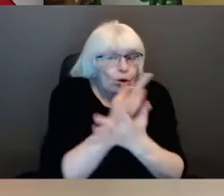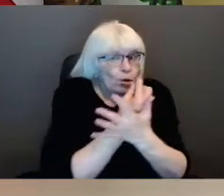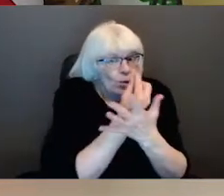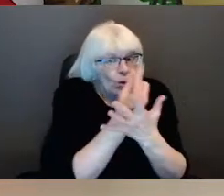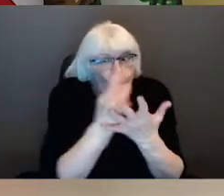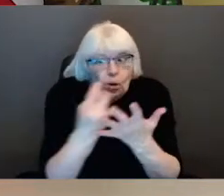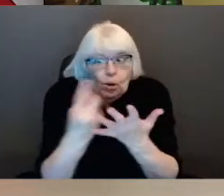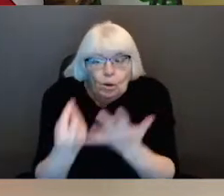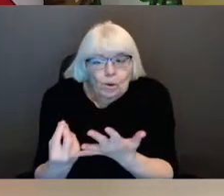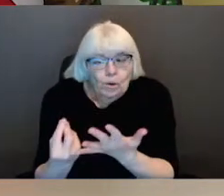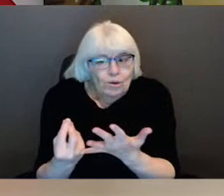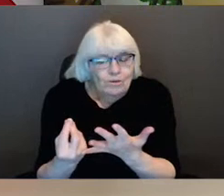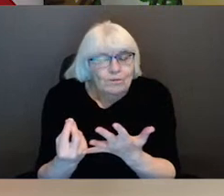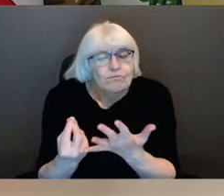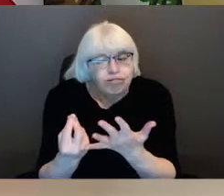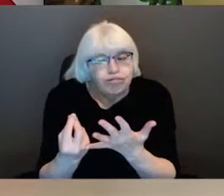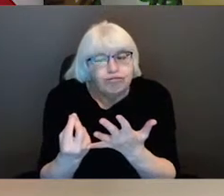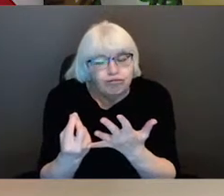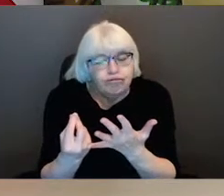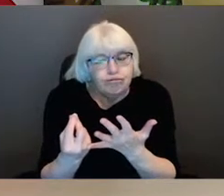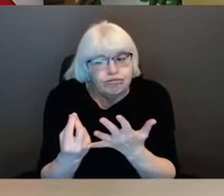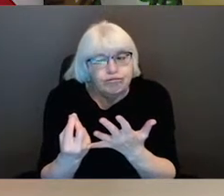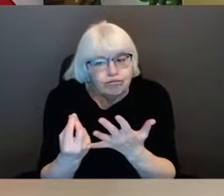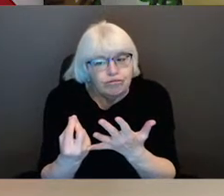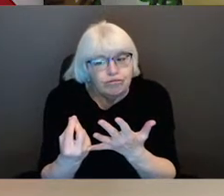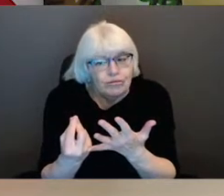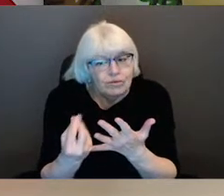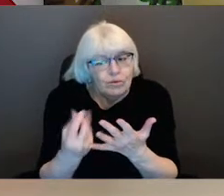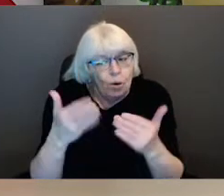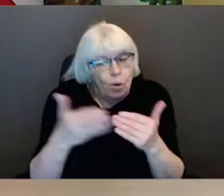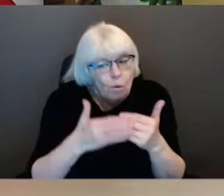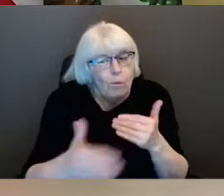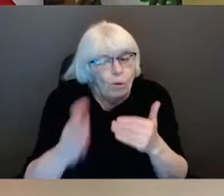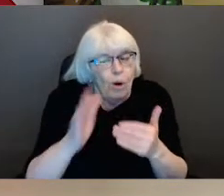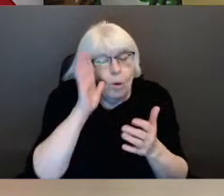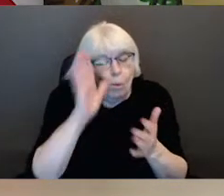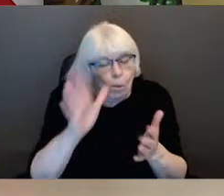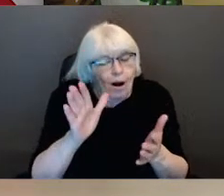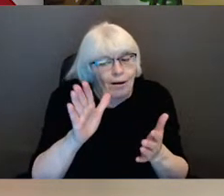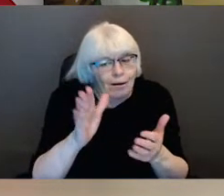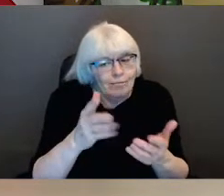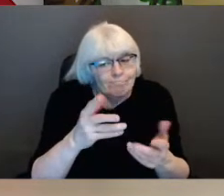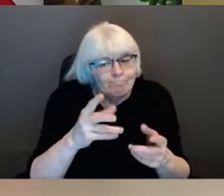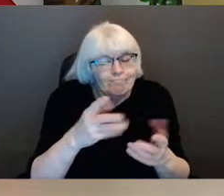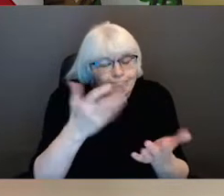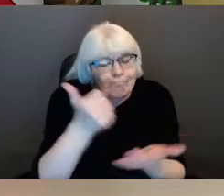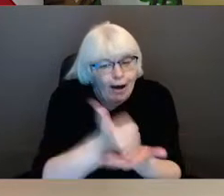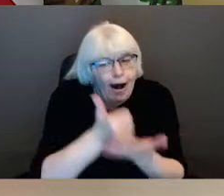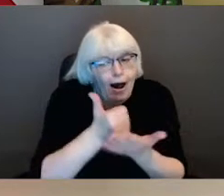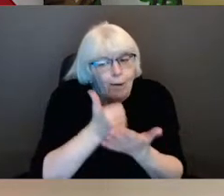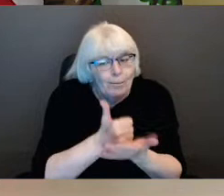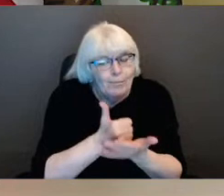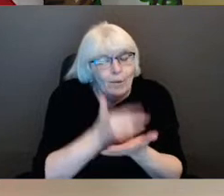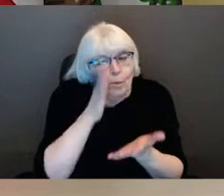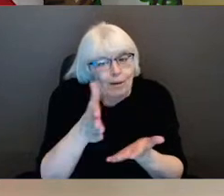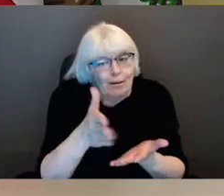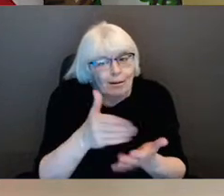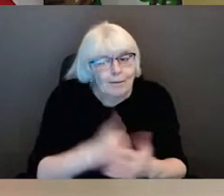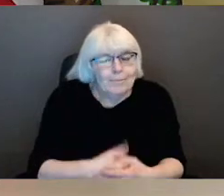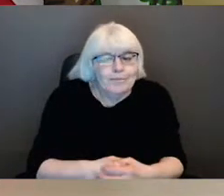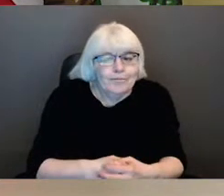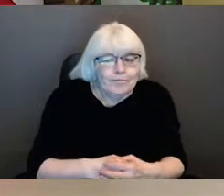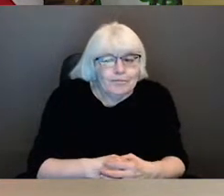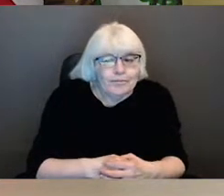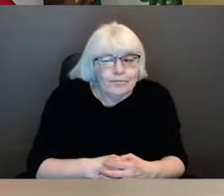as some of these things going forward. Thank you very much. Thank you, Carrie. Natasha, CTV Halifax.